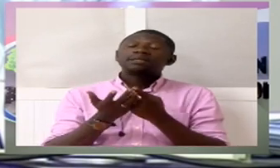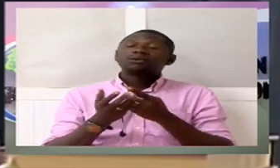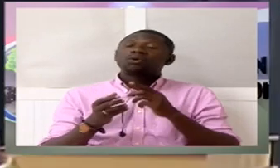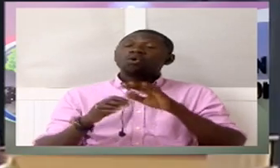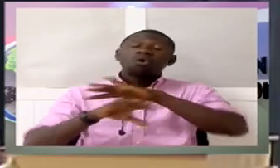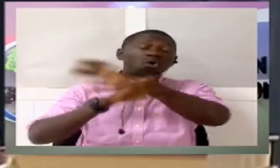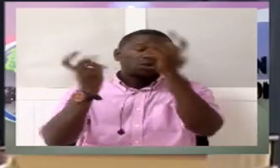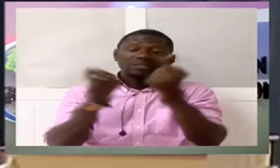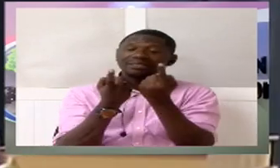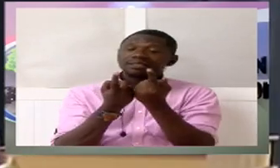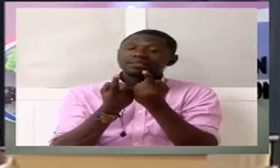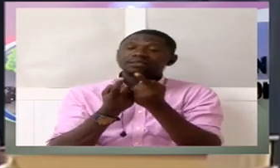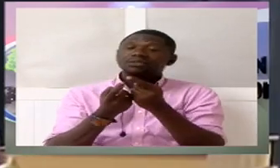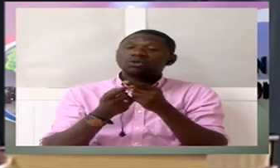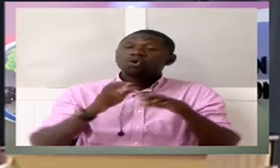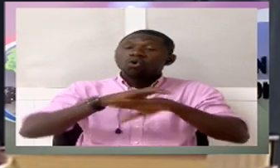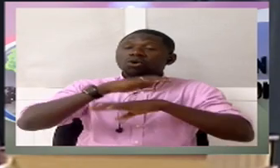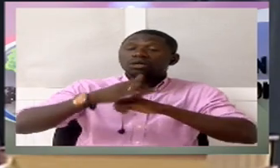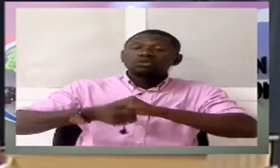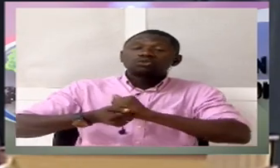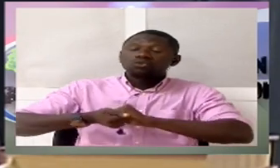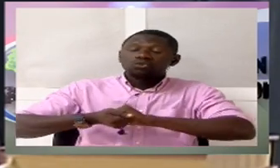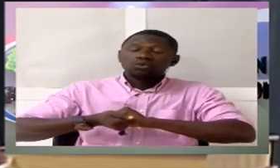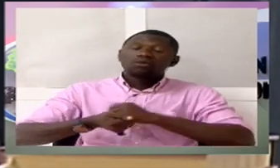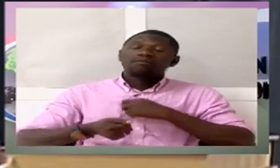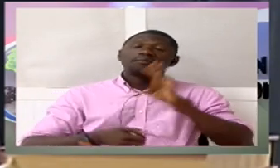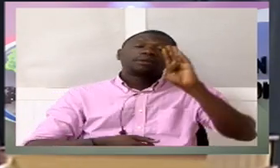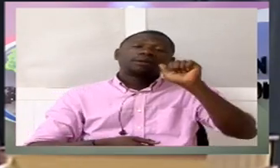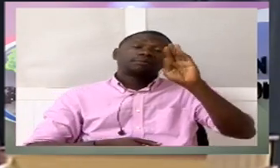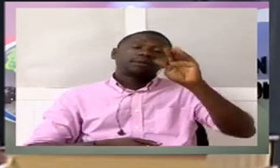cordalo ni okukotangolo na fulolo meno be baba la maroko nono.